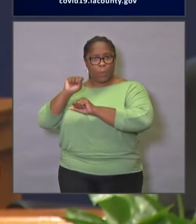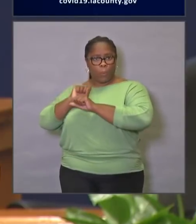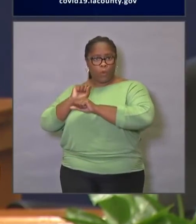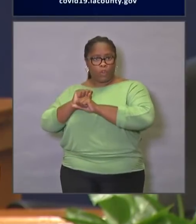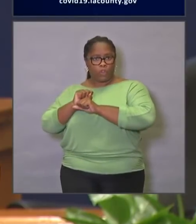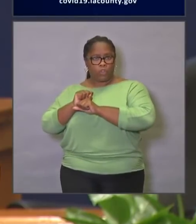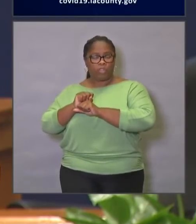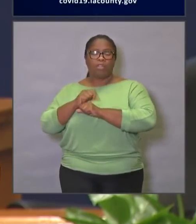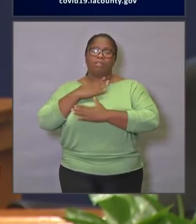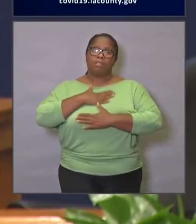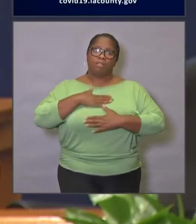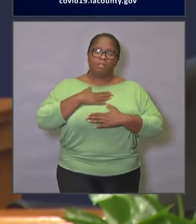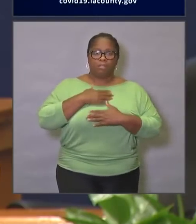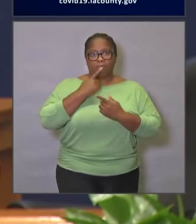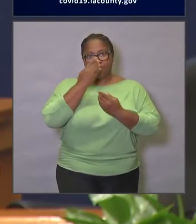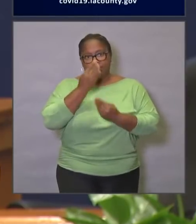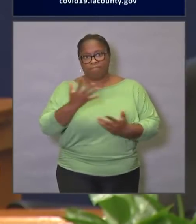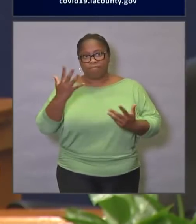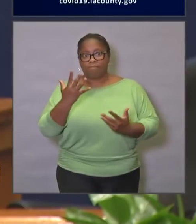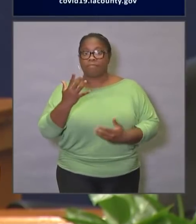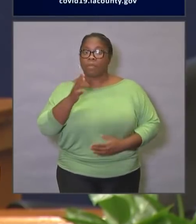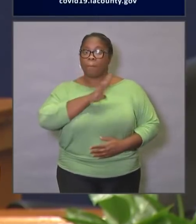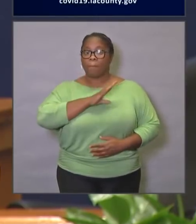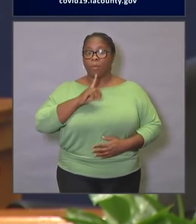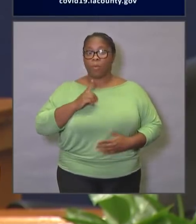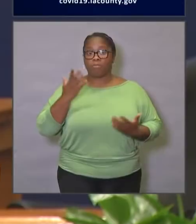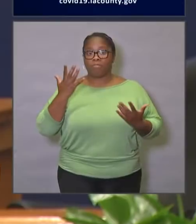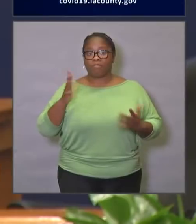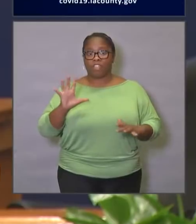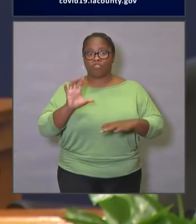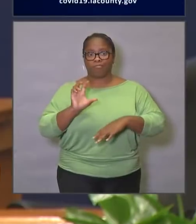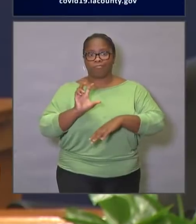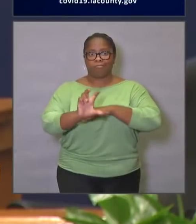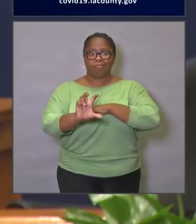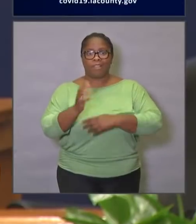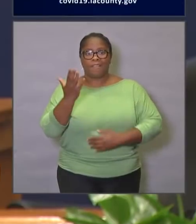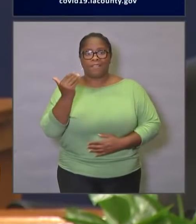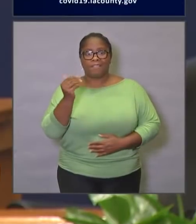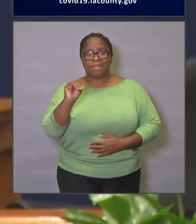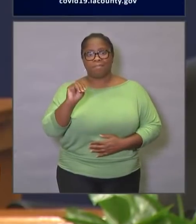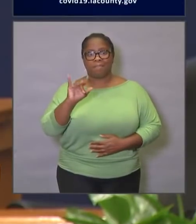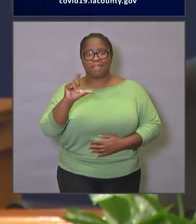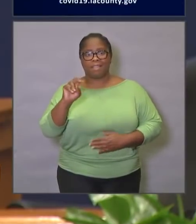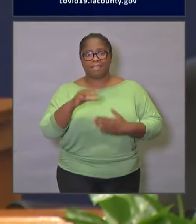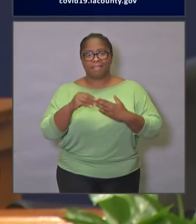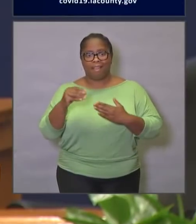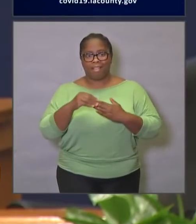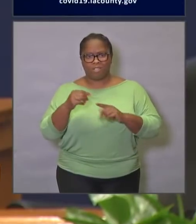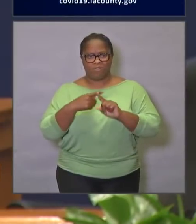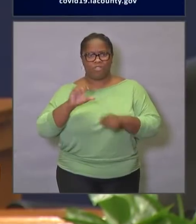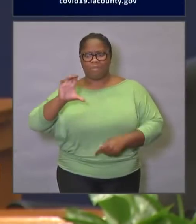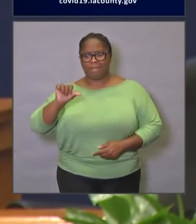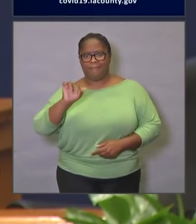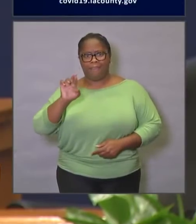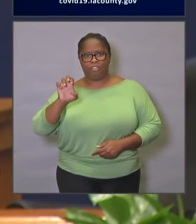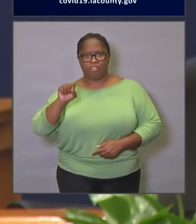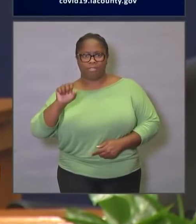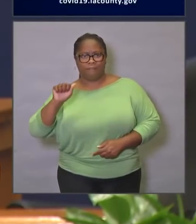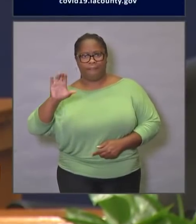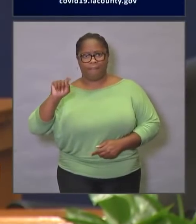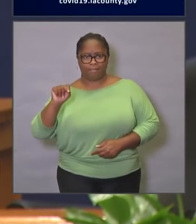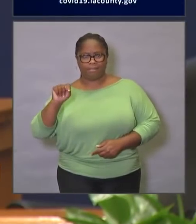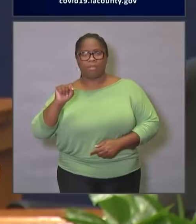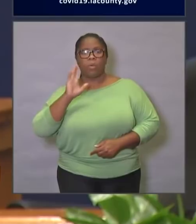has allocated $15 million in our CARE Act funding for child care vouchers that will serve essential workers